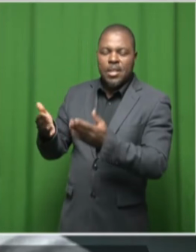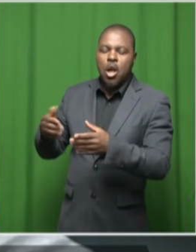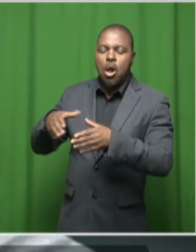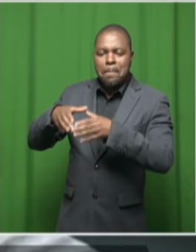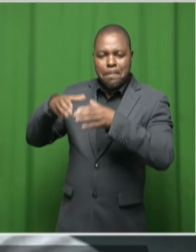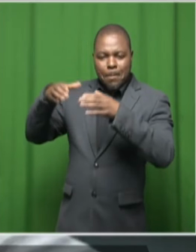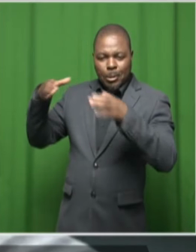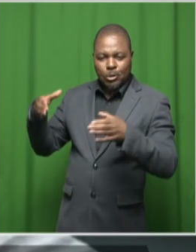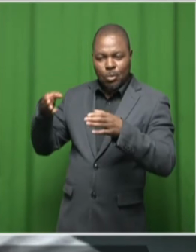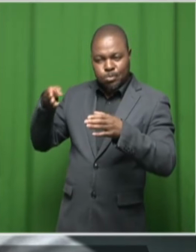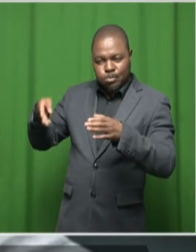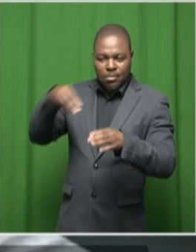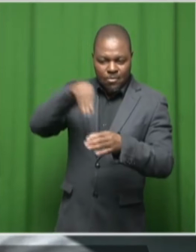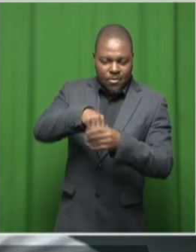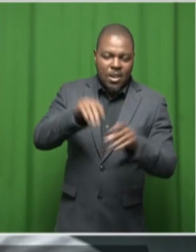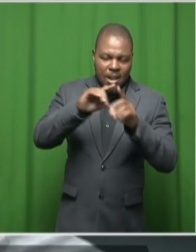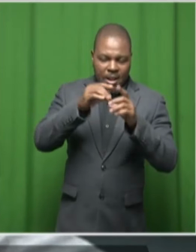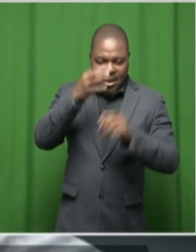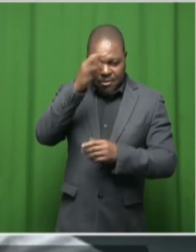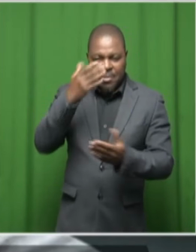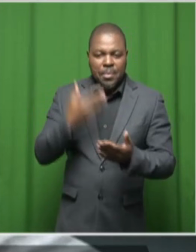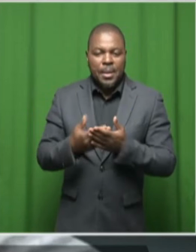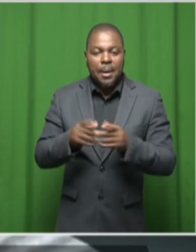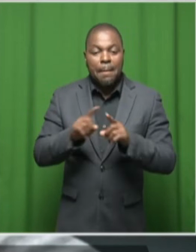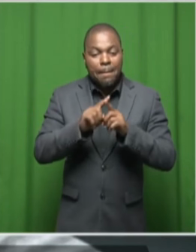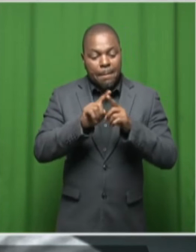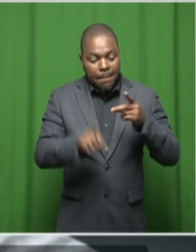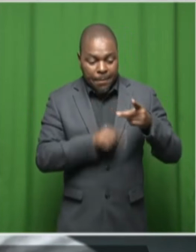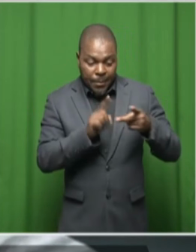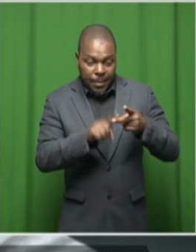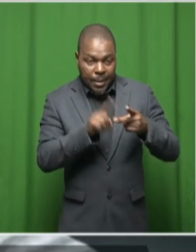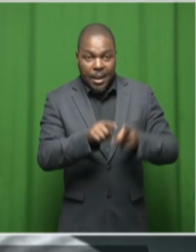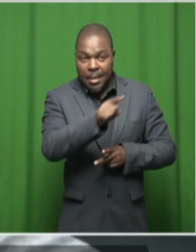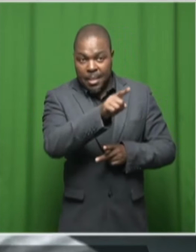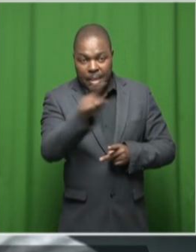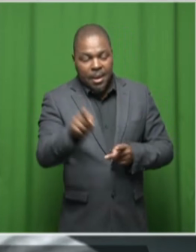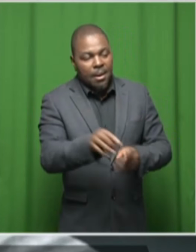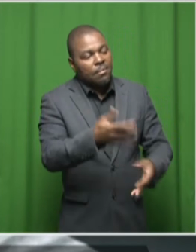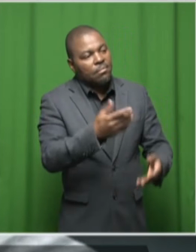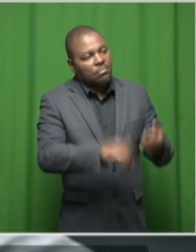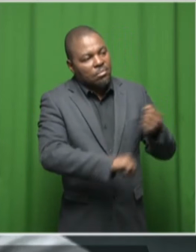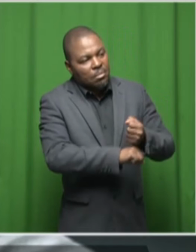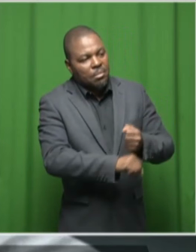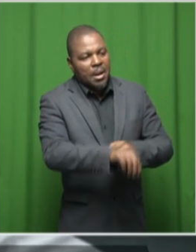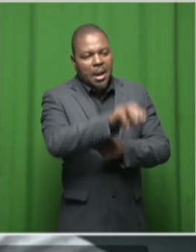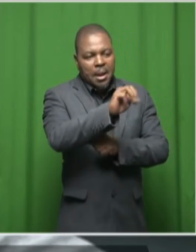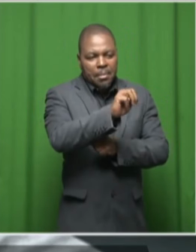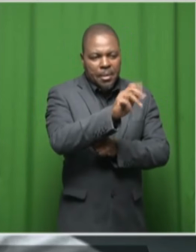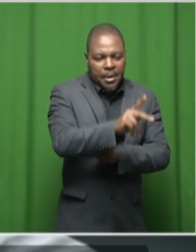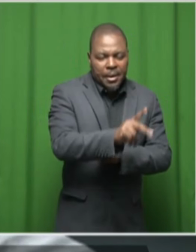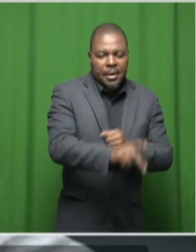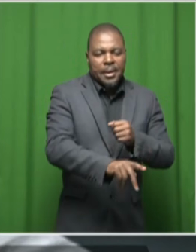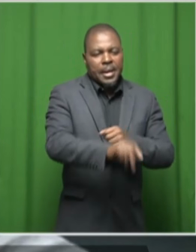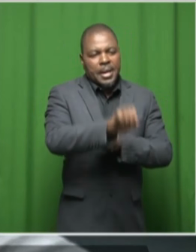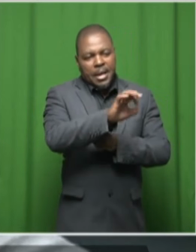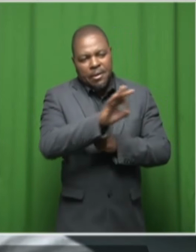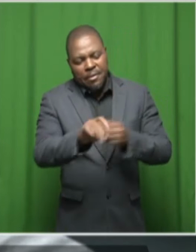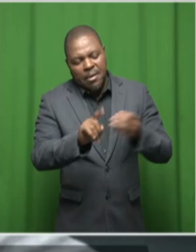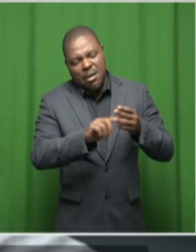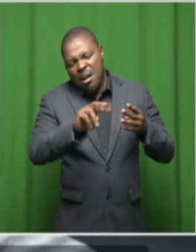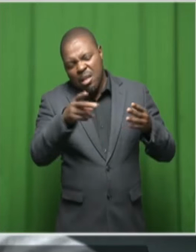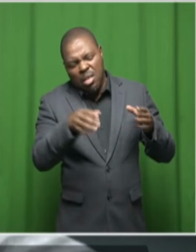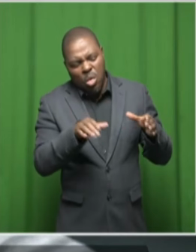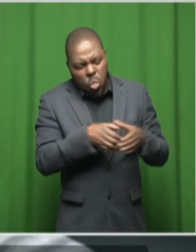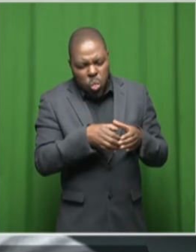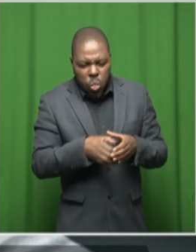the government framework. And then they also voted for political parties like the MK, the EFF, and the other smaller parties to